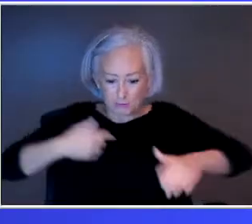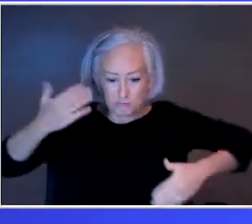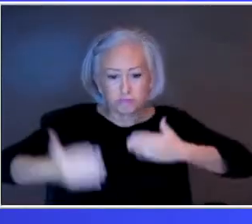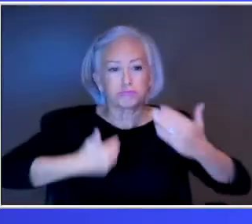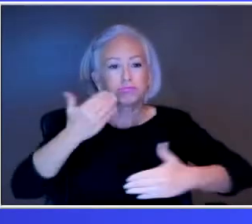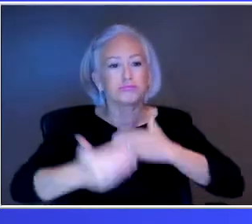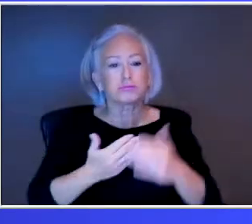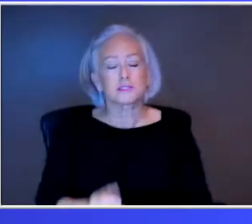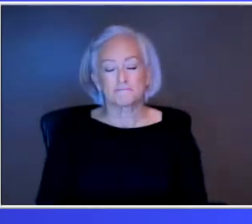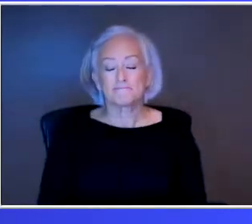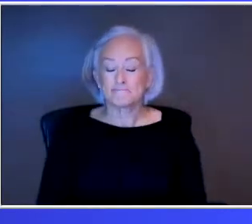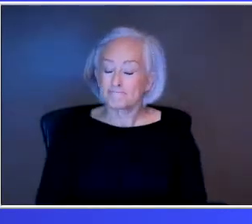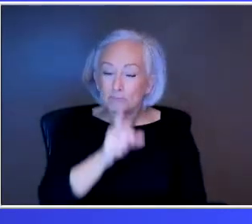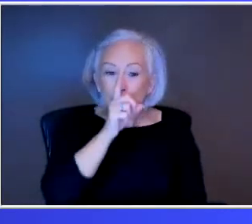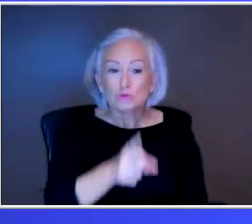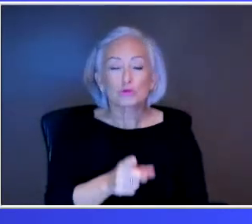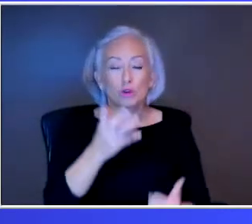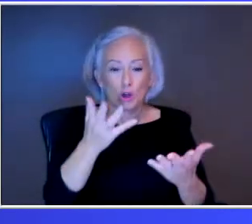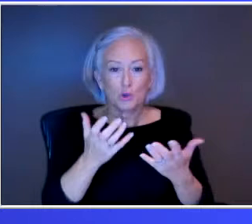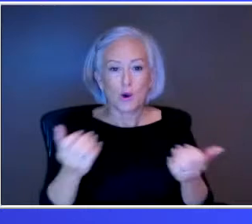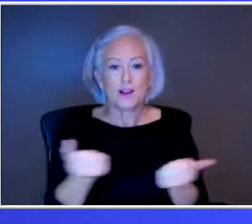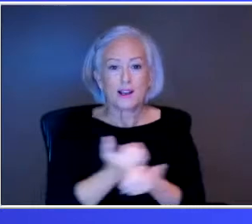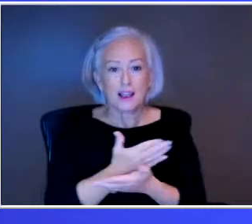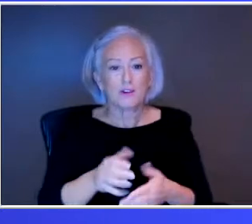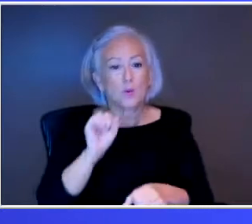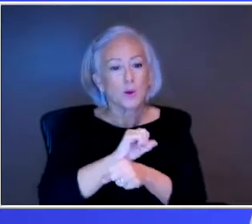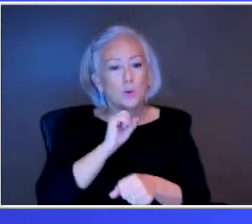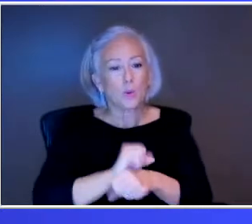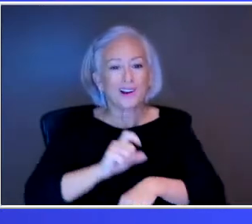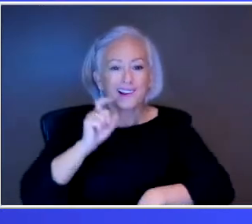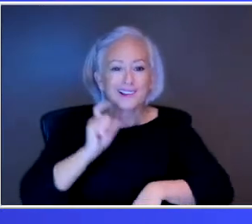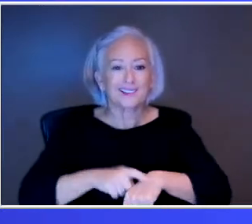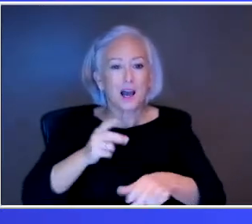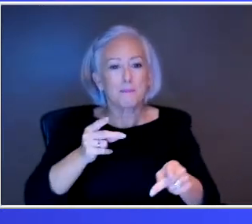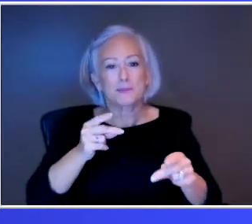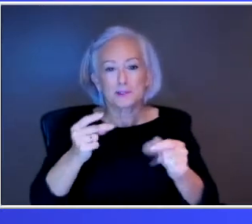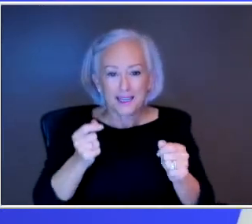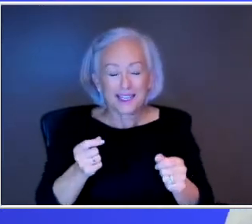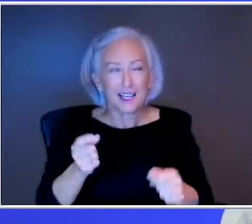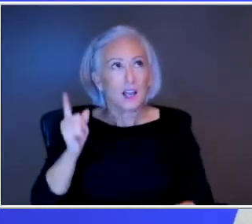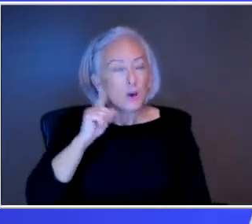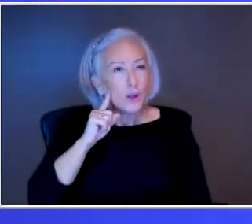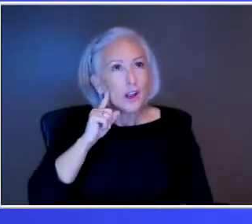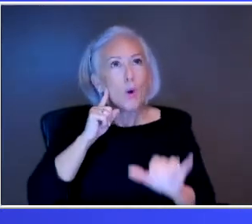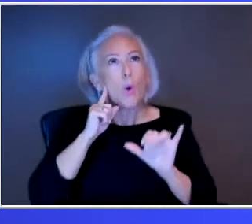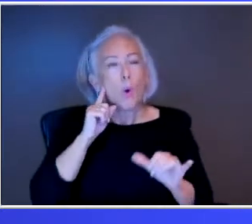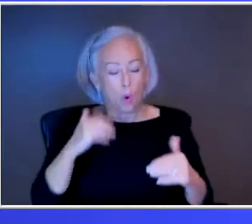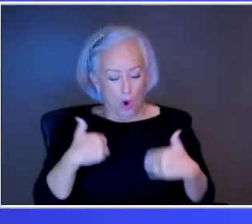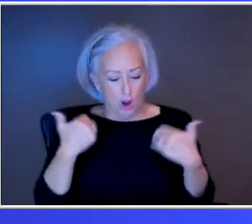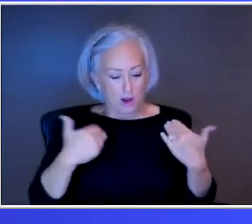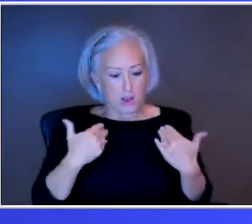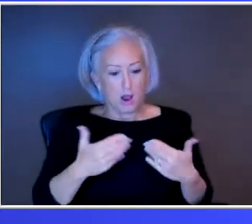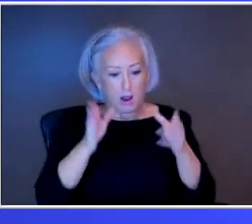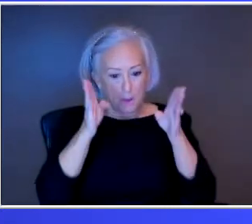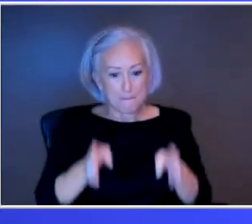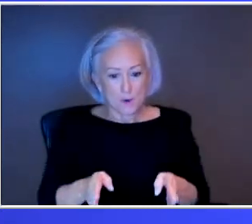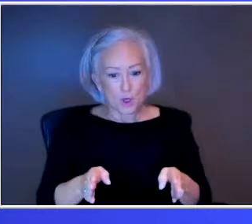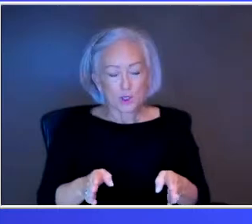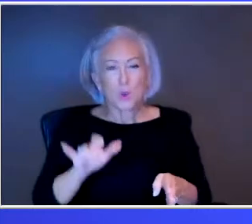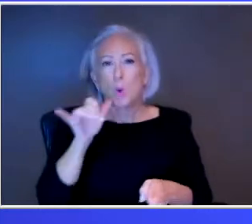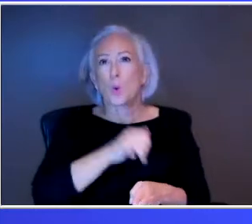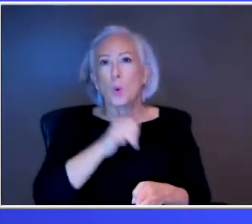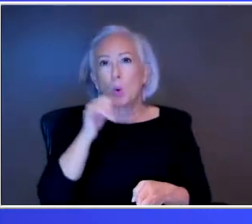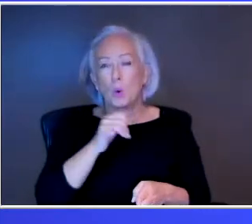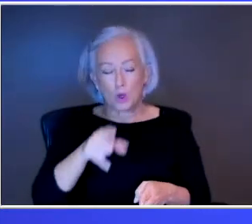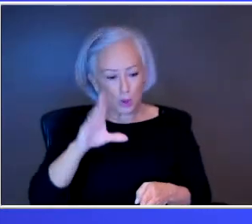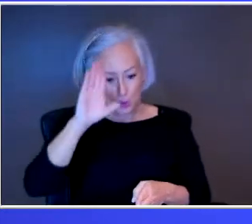everybody working at their top speed, especially when you hear that it's a young person. It just puts you in a different gear. You know that if you can restore blood flow, that a